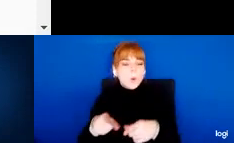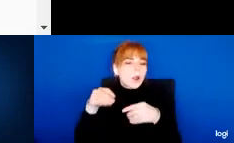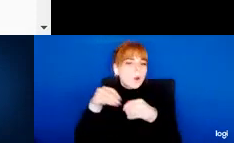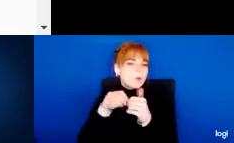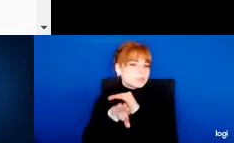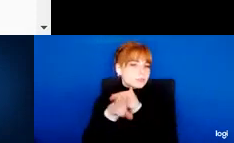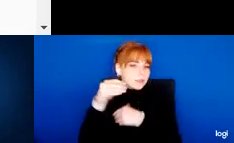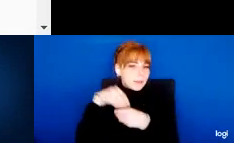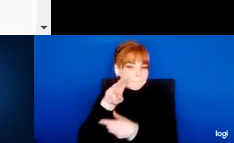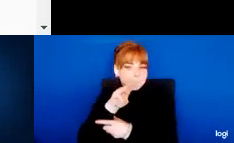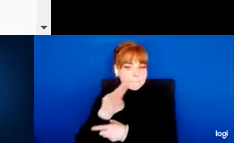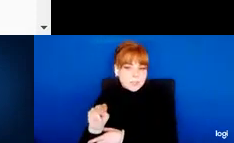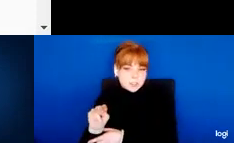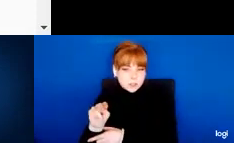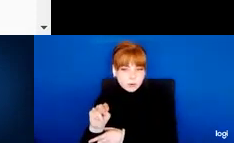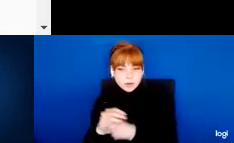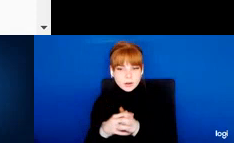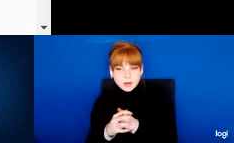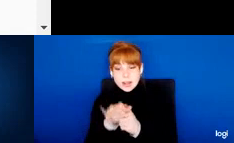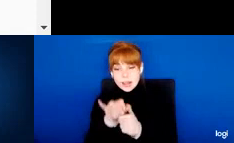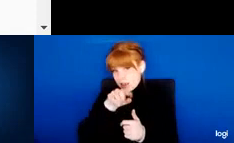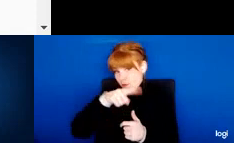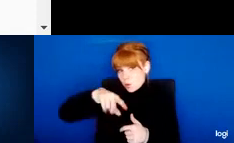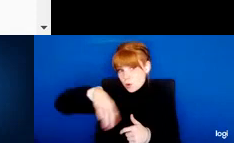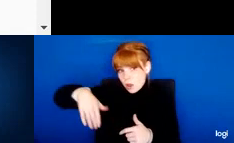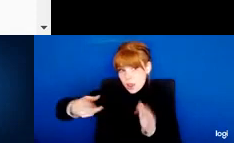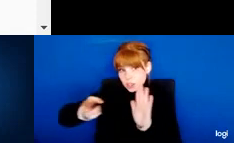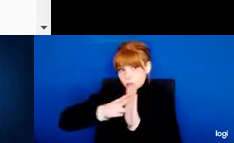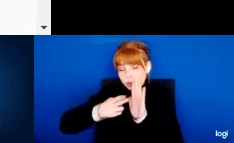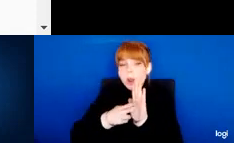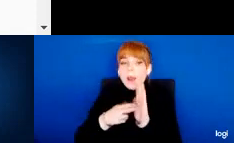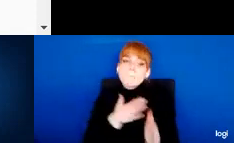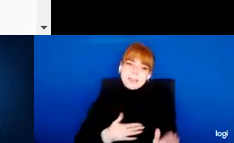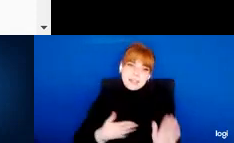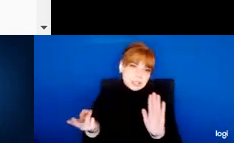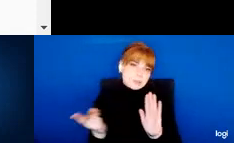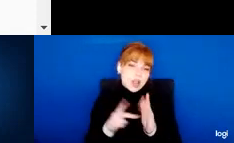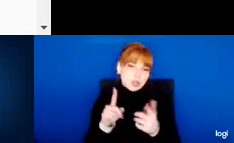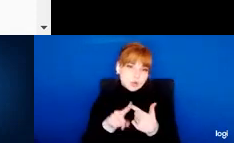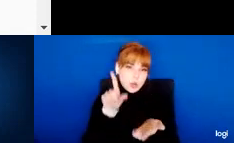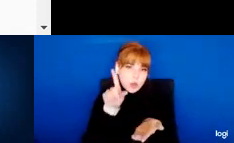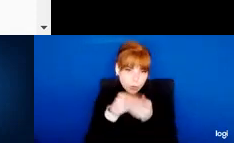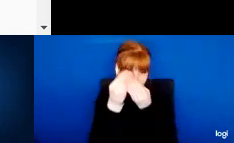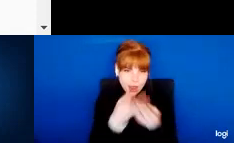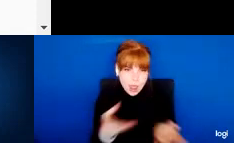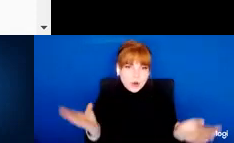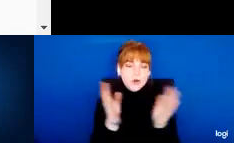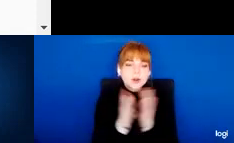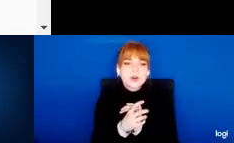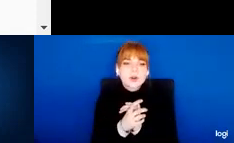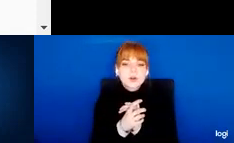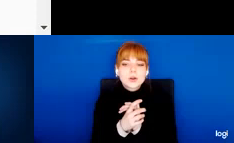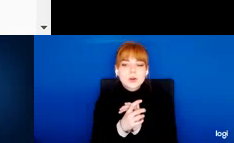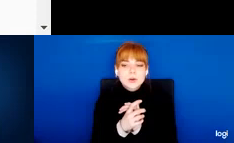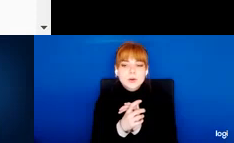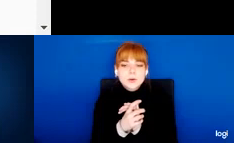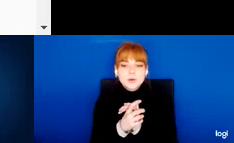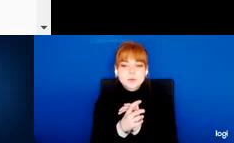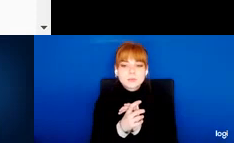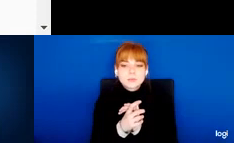But we encourage that you are not already subscribed to our newsletter to subscribe to our newsletter. I'm also going to go back to our own slides